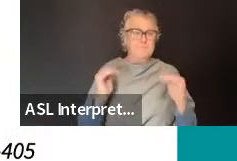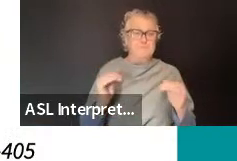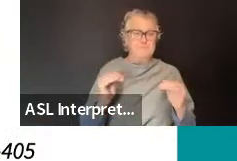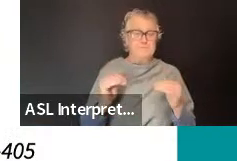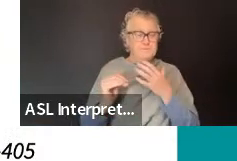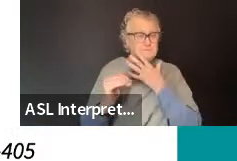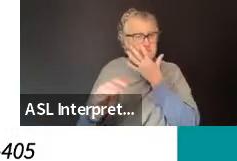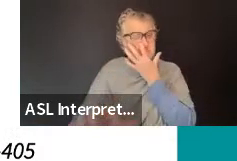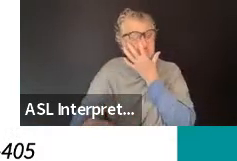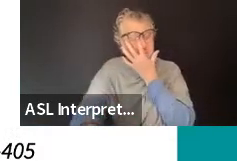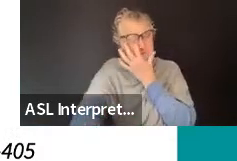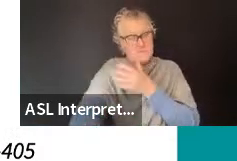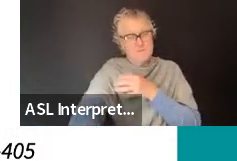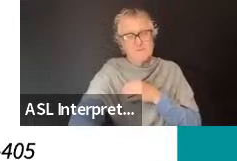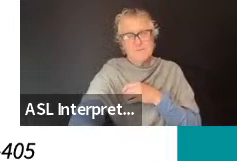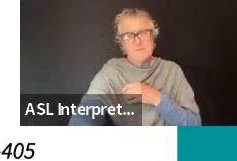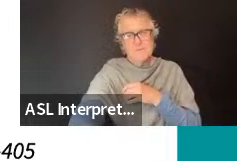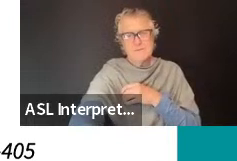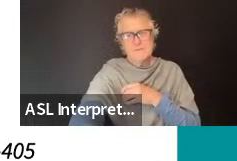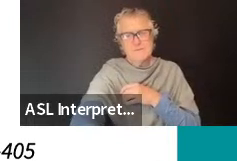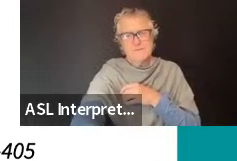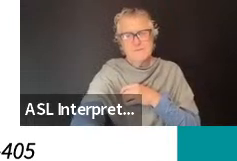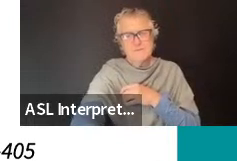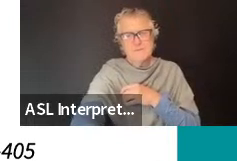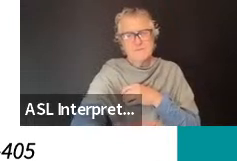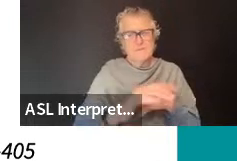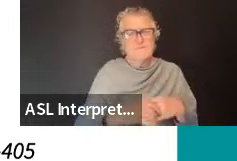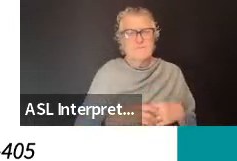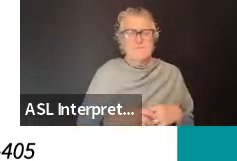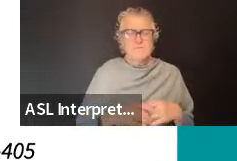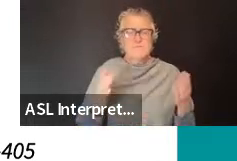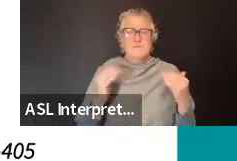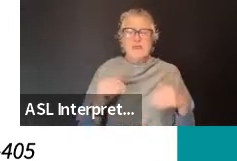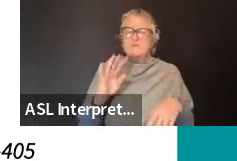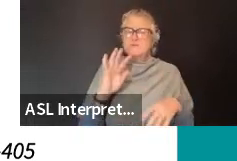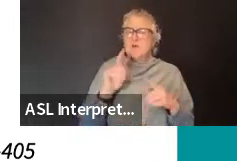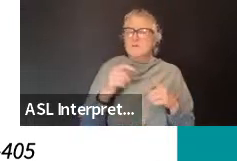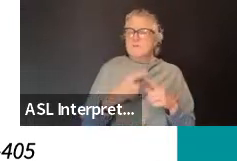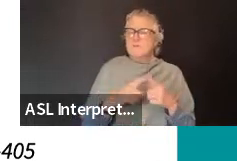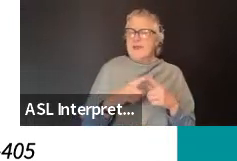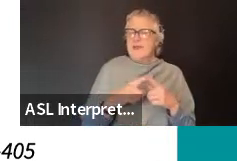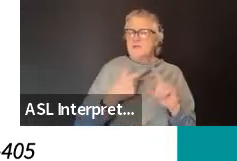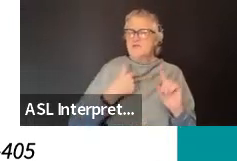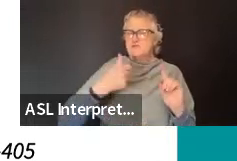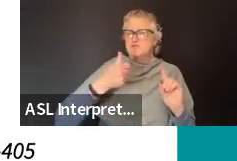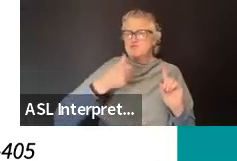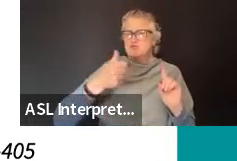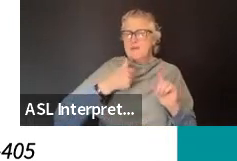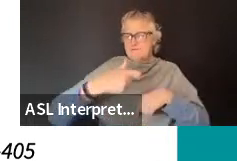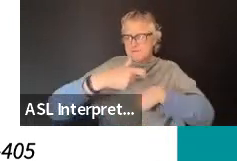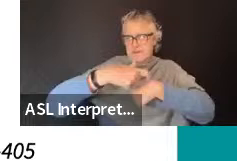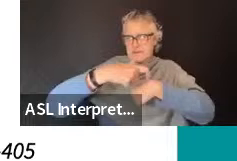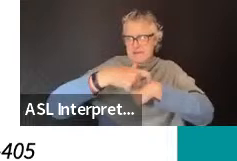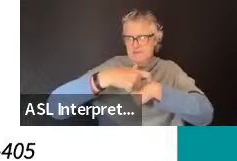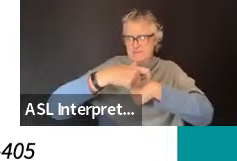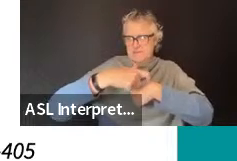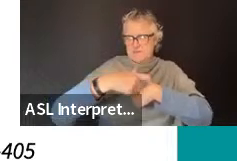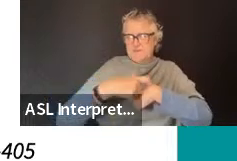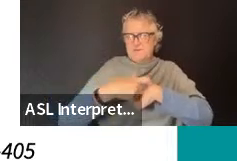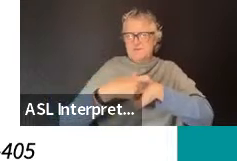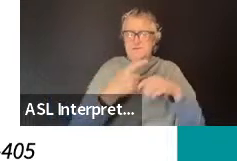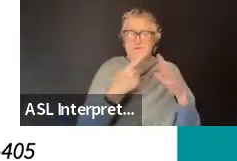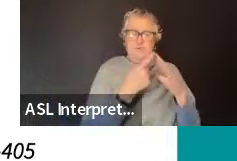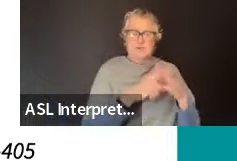Next, I'm going to cover travel times for vehicles. So this is talking about a specific origin destination pair. So this is starting at the